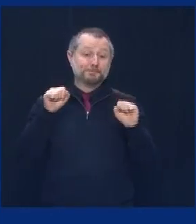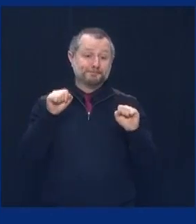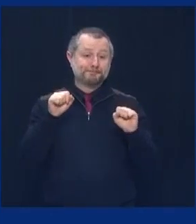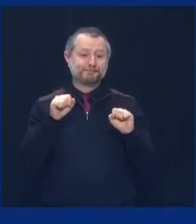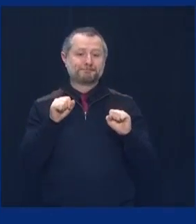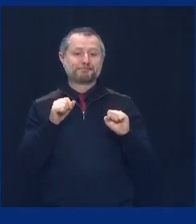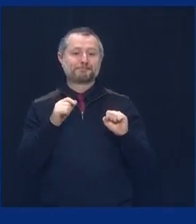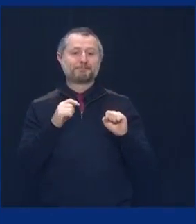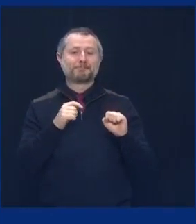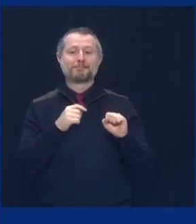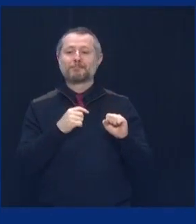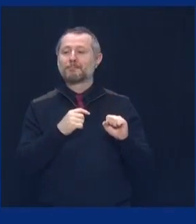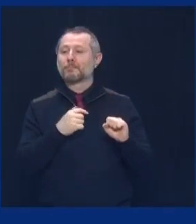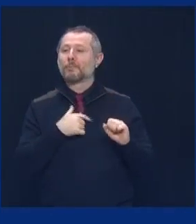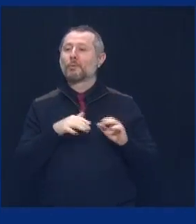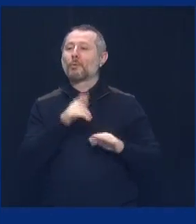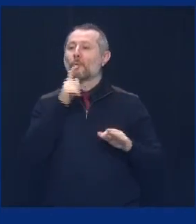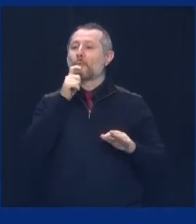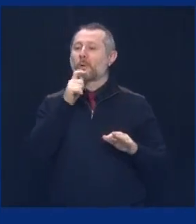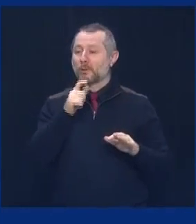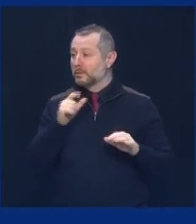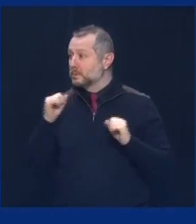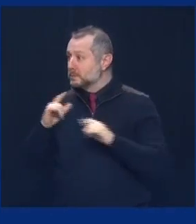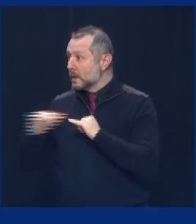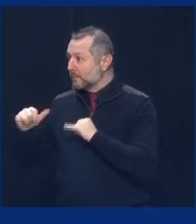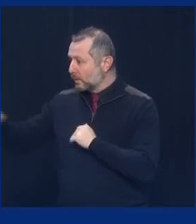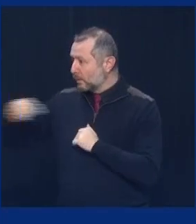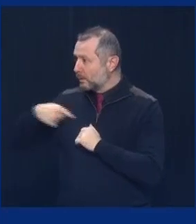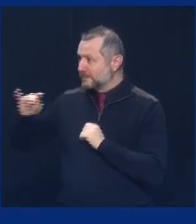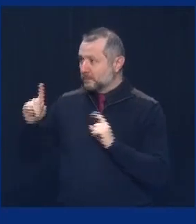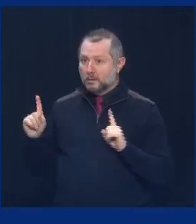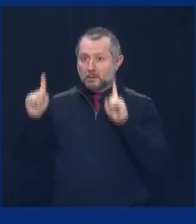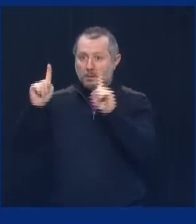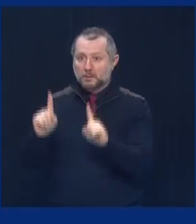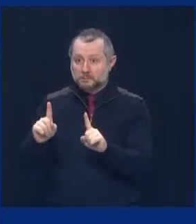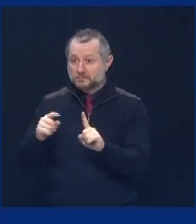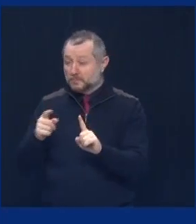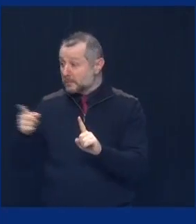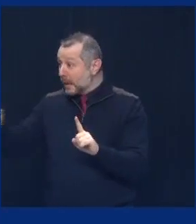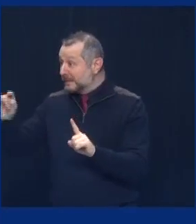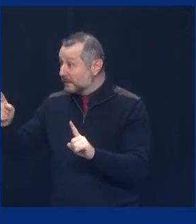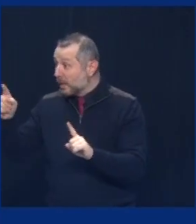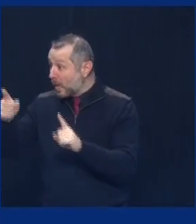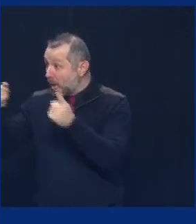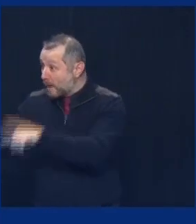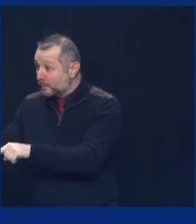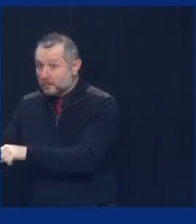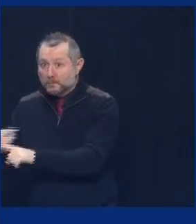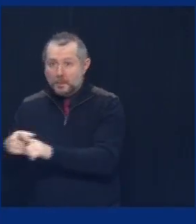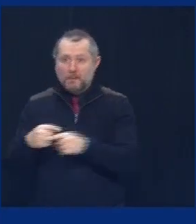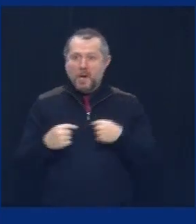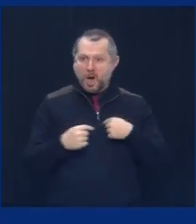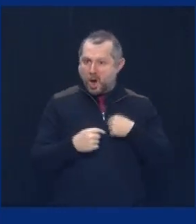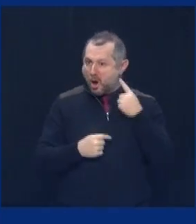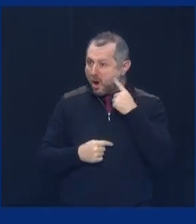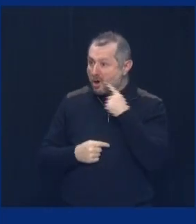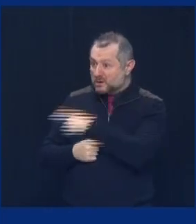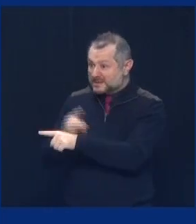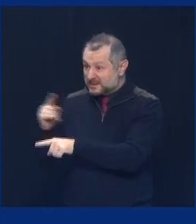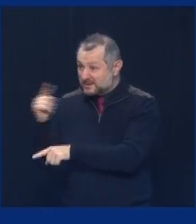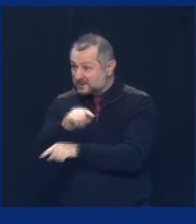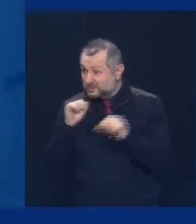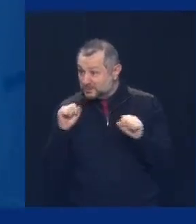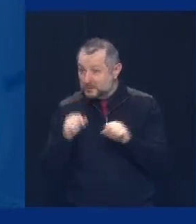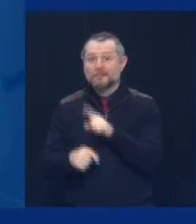people who were in that gym. They call you up and they say, we heard you were in the Acme